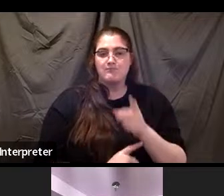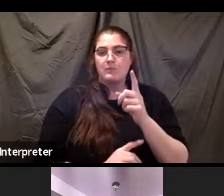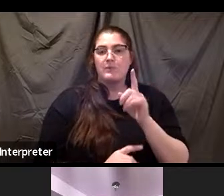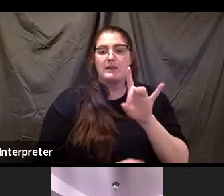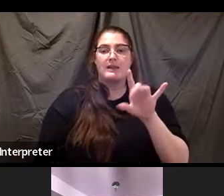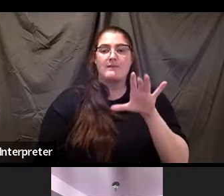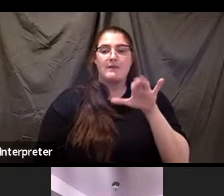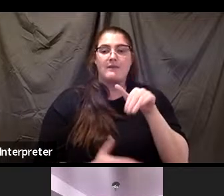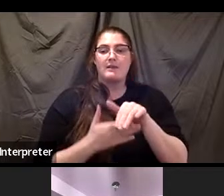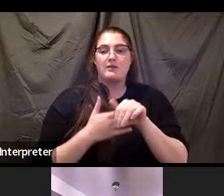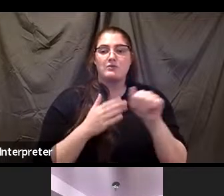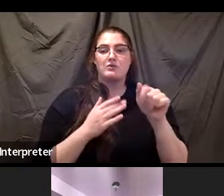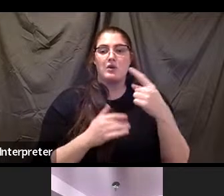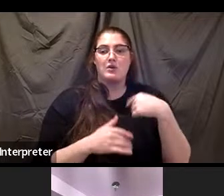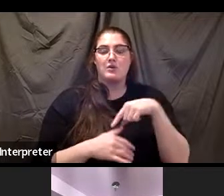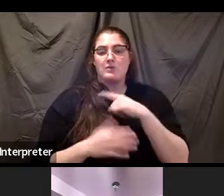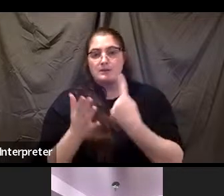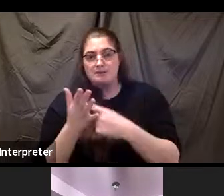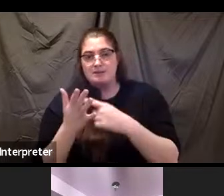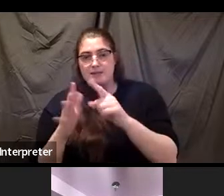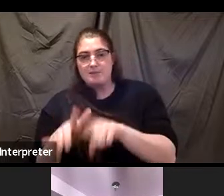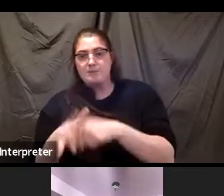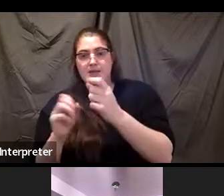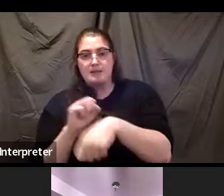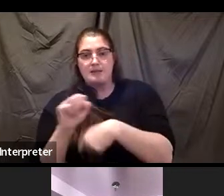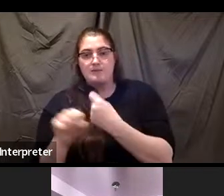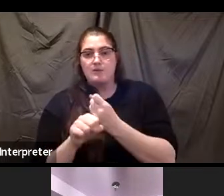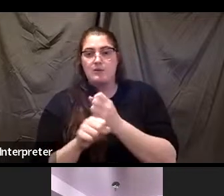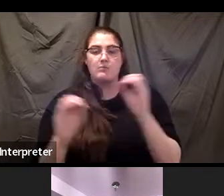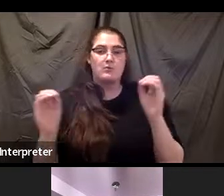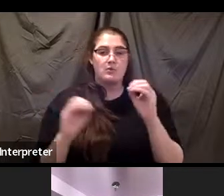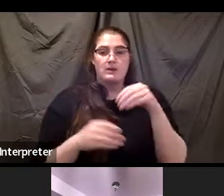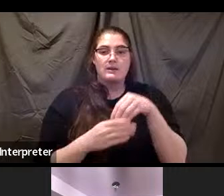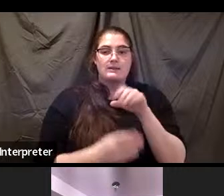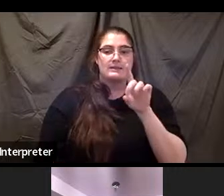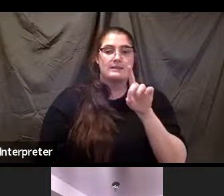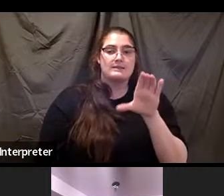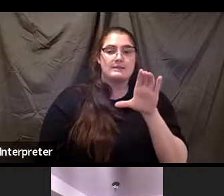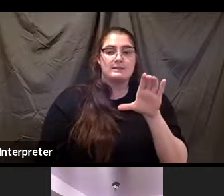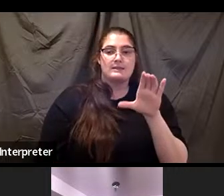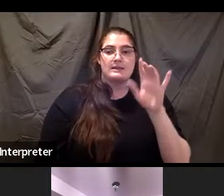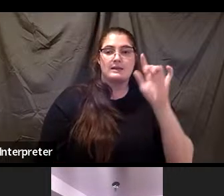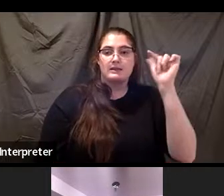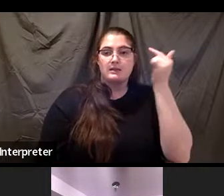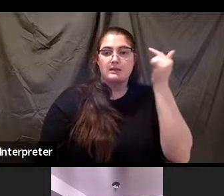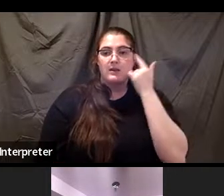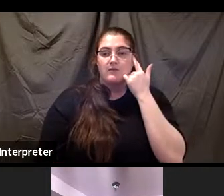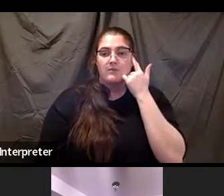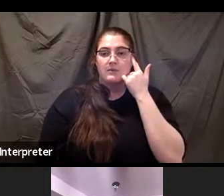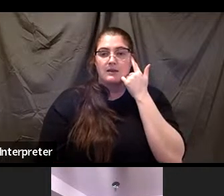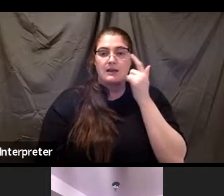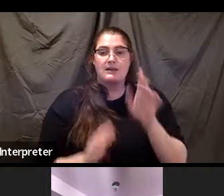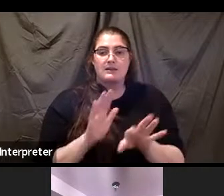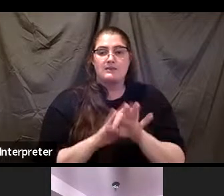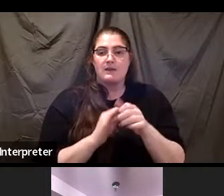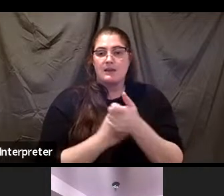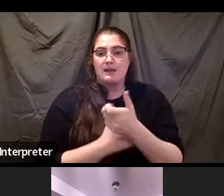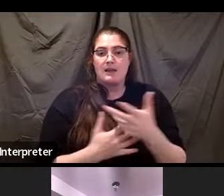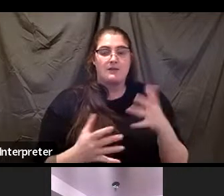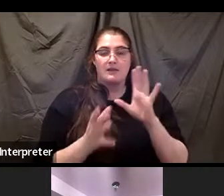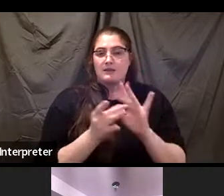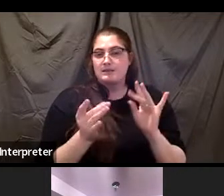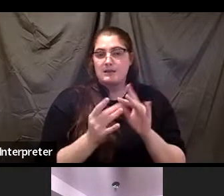$85,000, again, we addressed at the beginning of the year. No one, DC government, has found anything that, the statements are